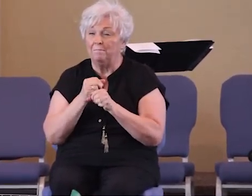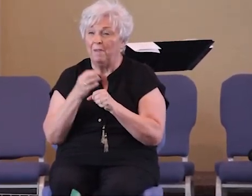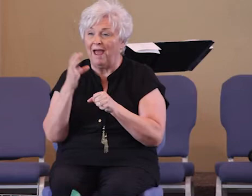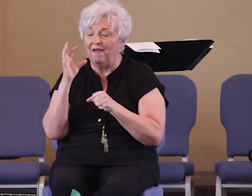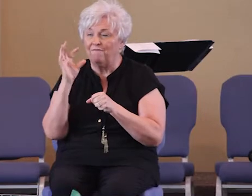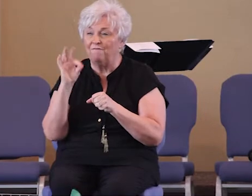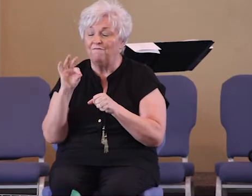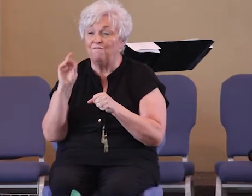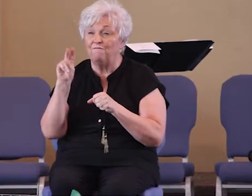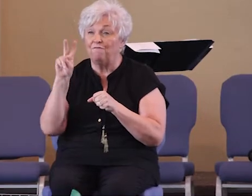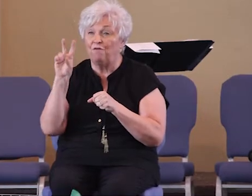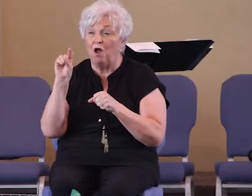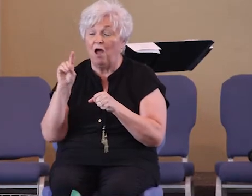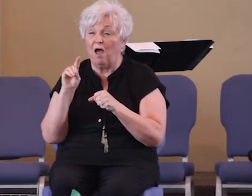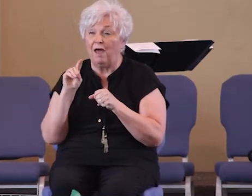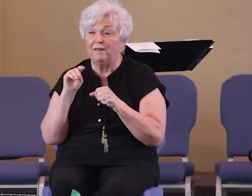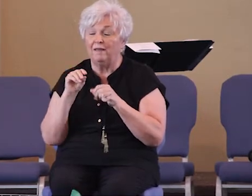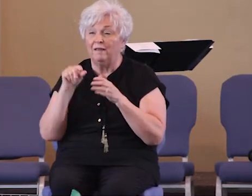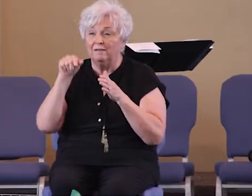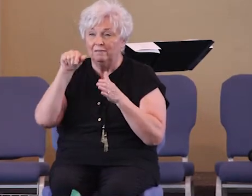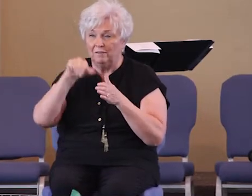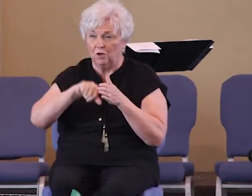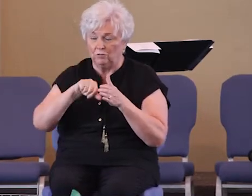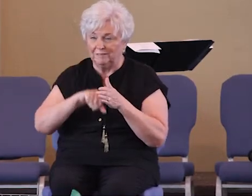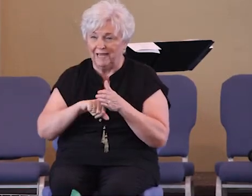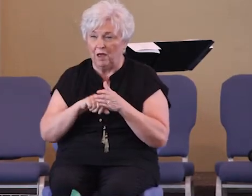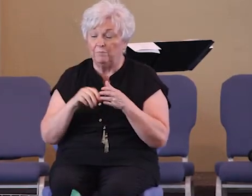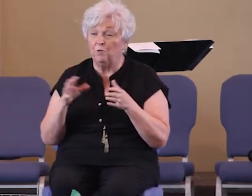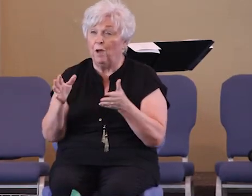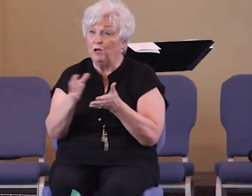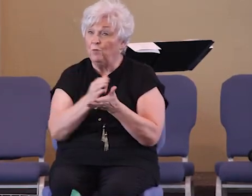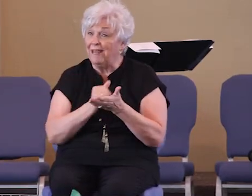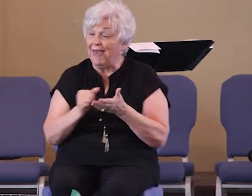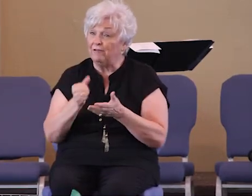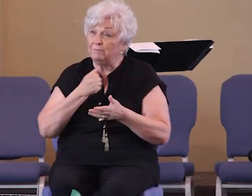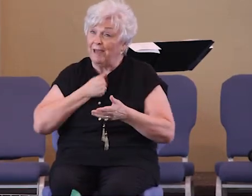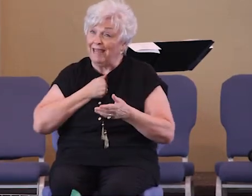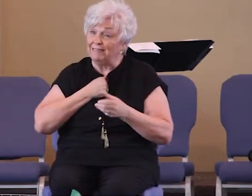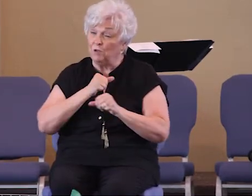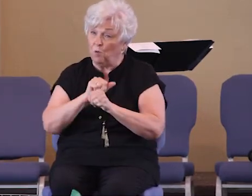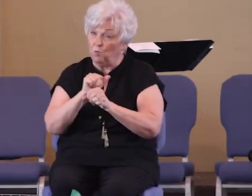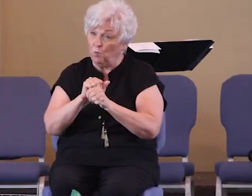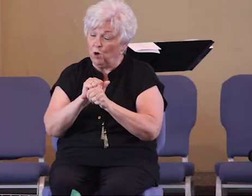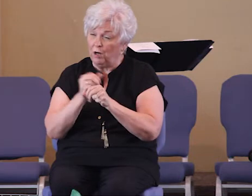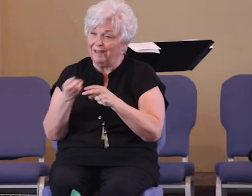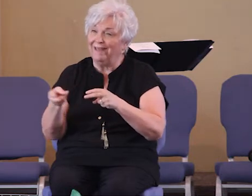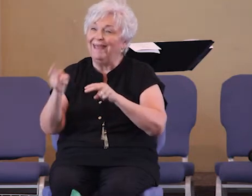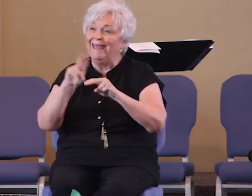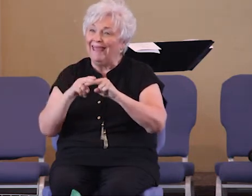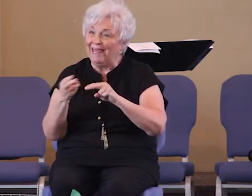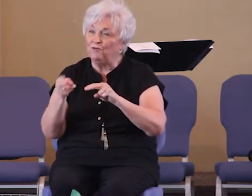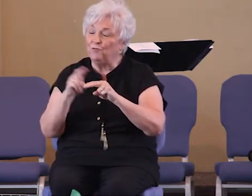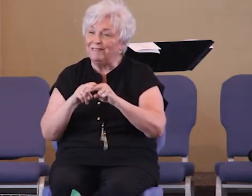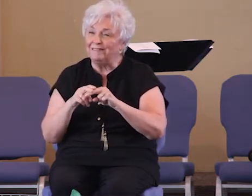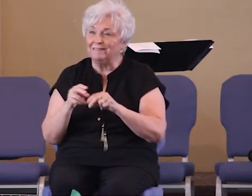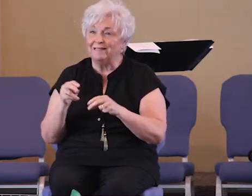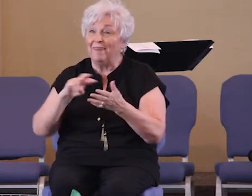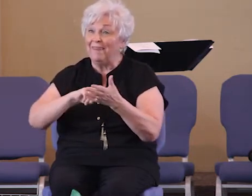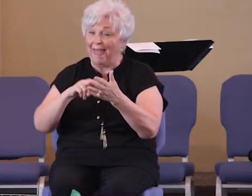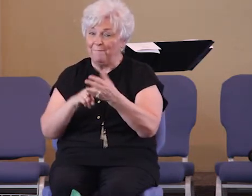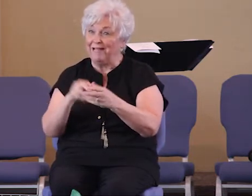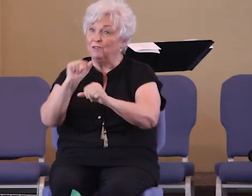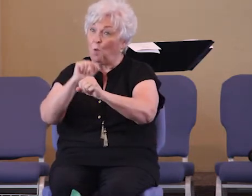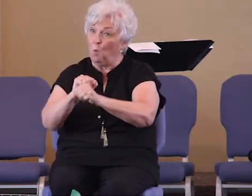gathers by labor increases it. Work for what you got. Work for what you want.